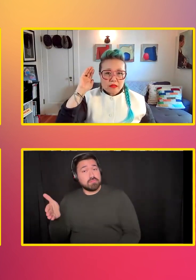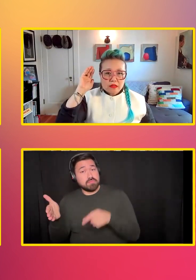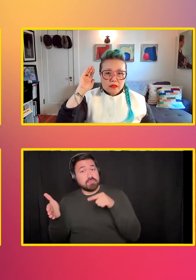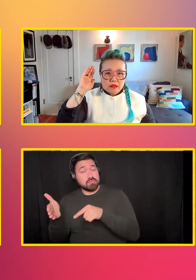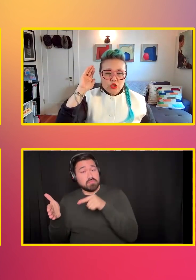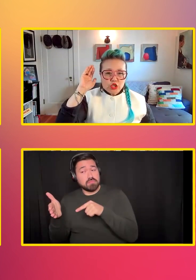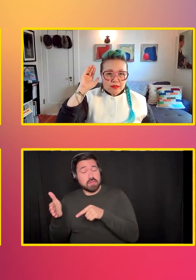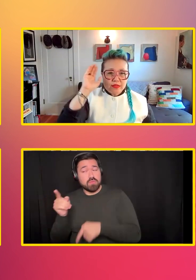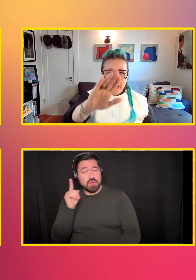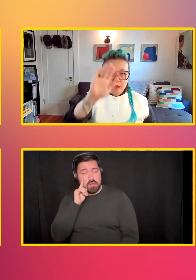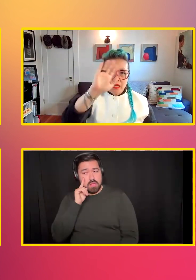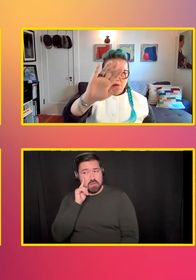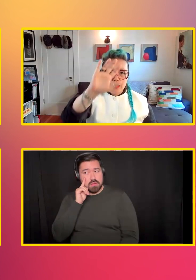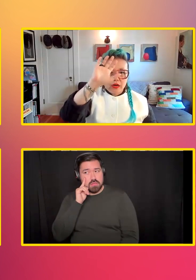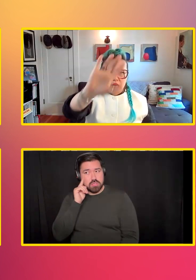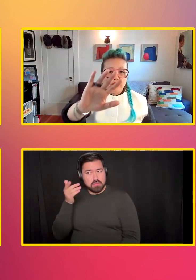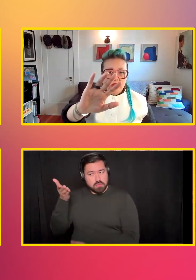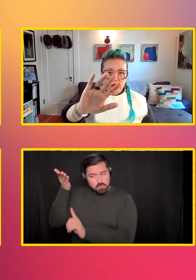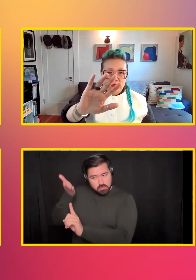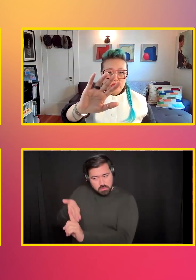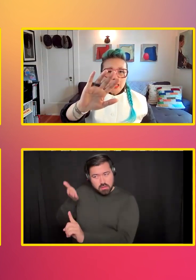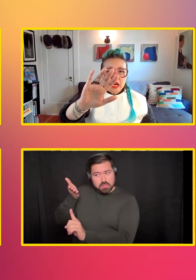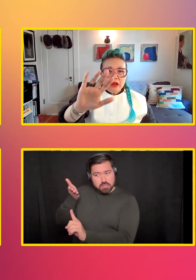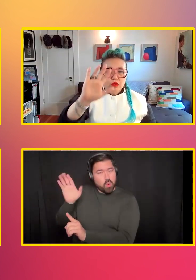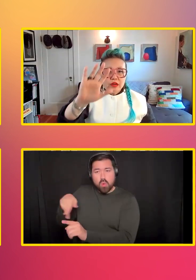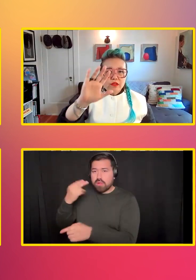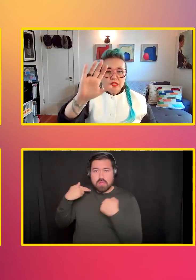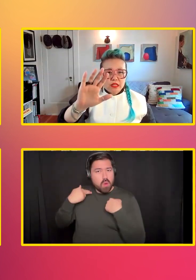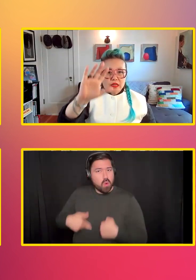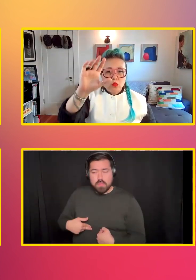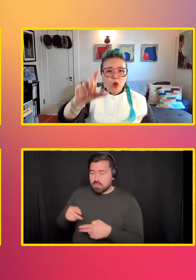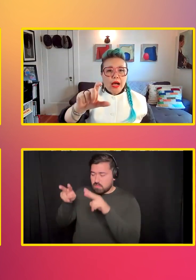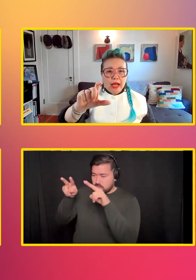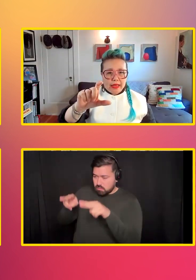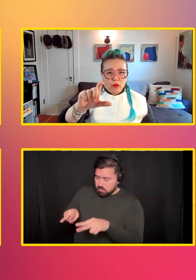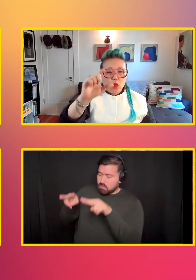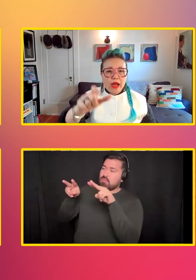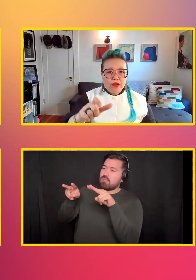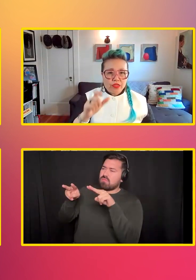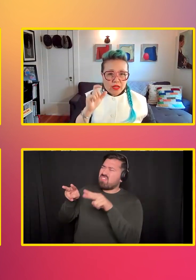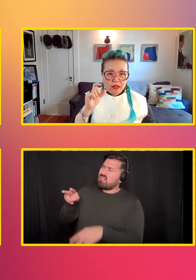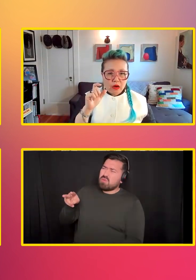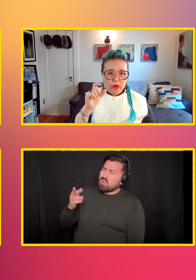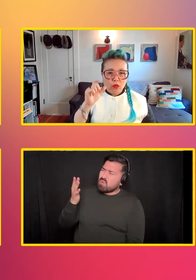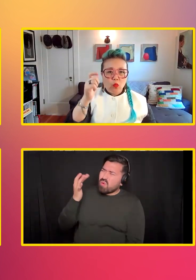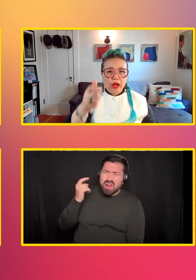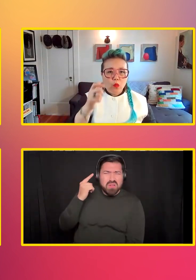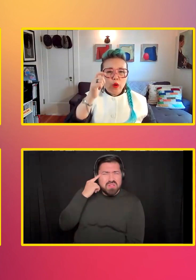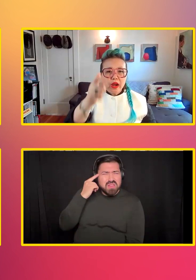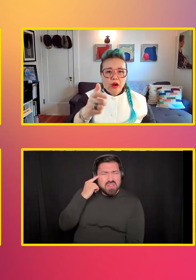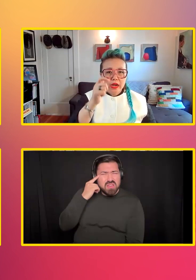them as just them and other and everything else, I will never understand why they're thinking that